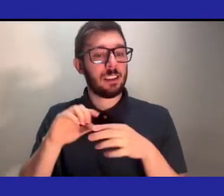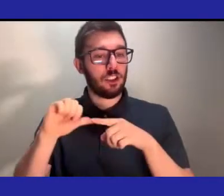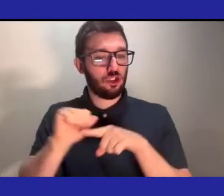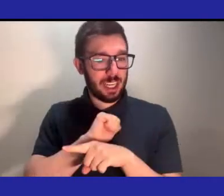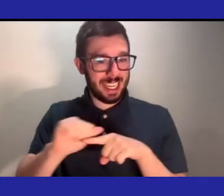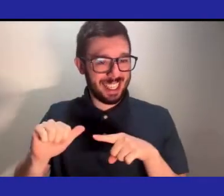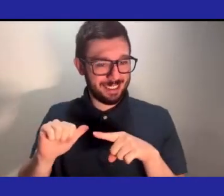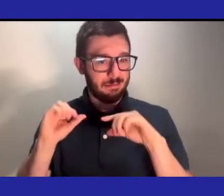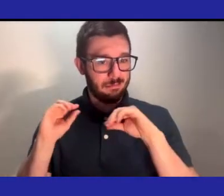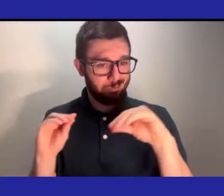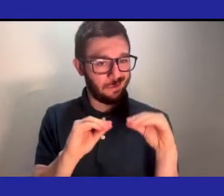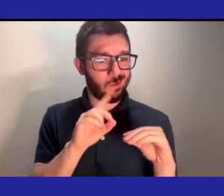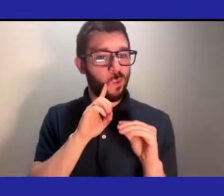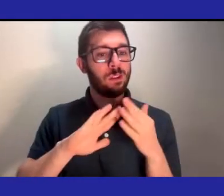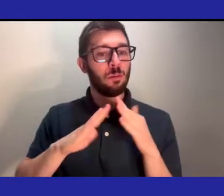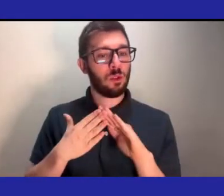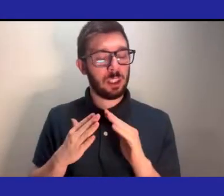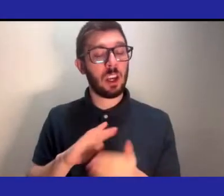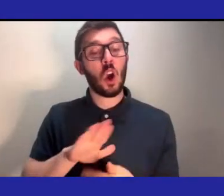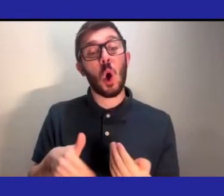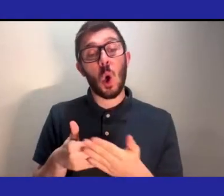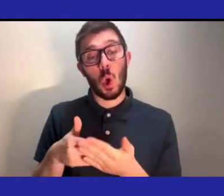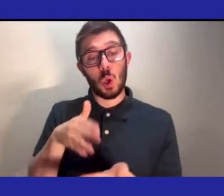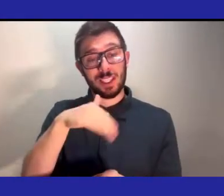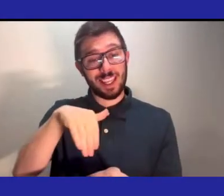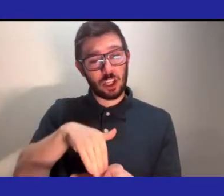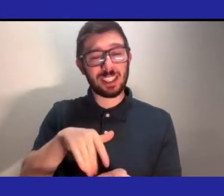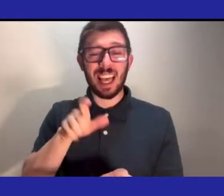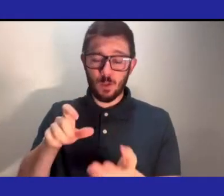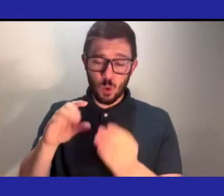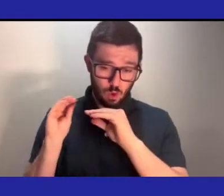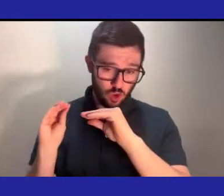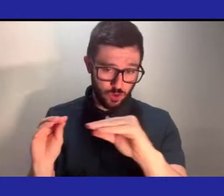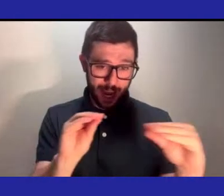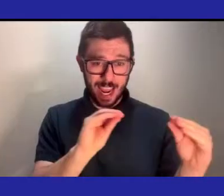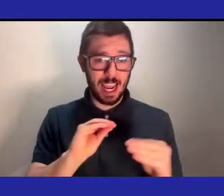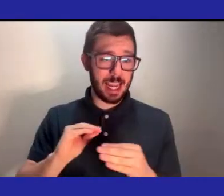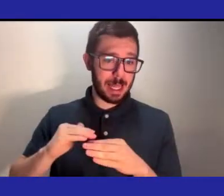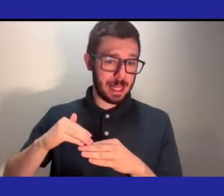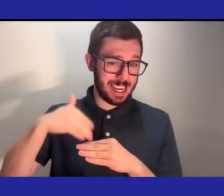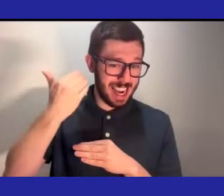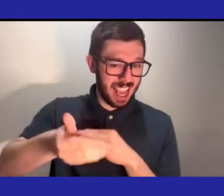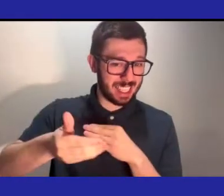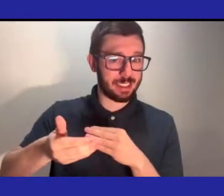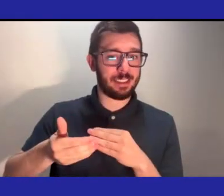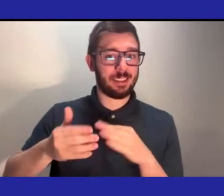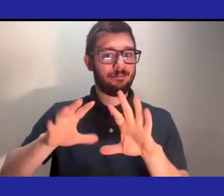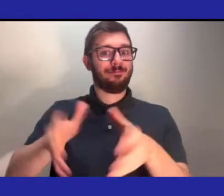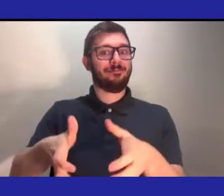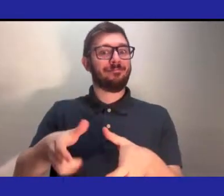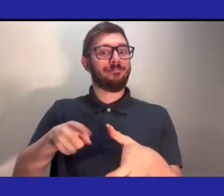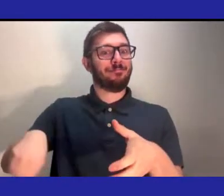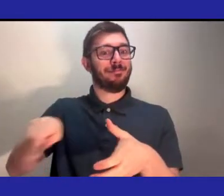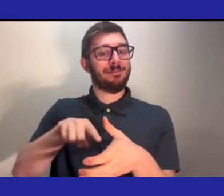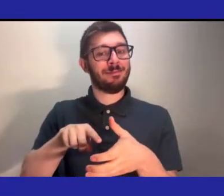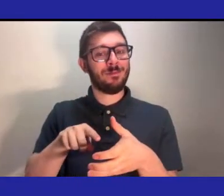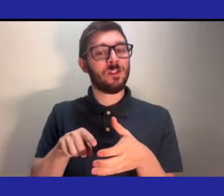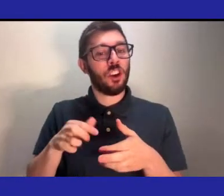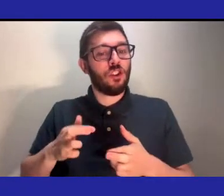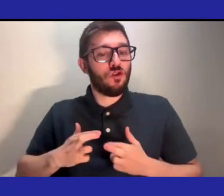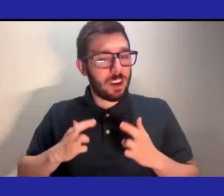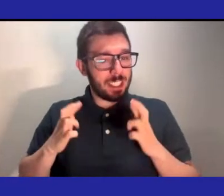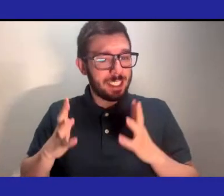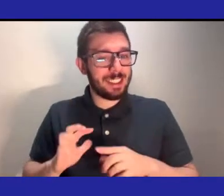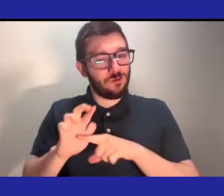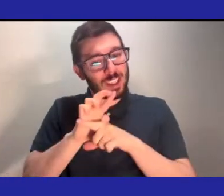all centers really have to train the next generation of trauma physicians who are working with them, residents in EM, surgery, and other specialties.